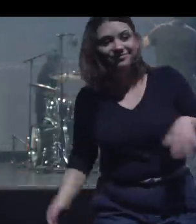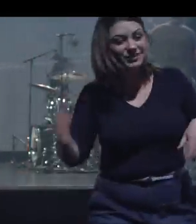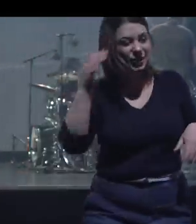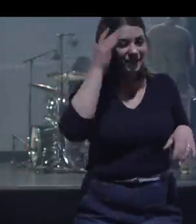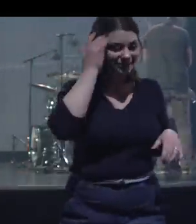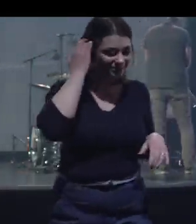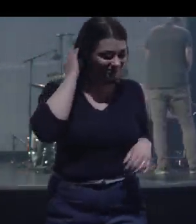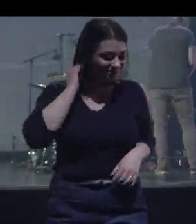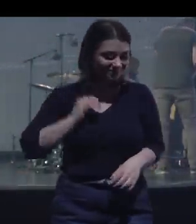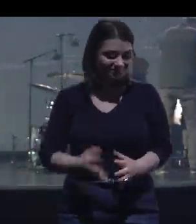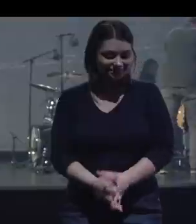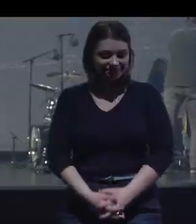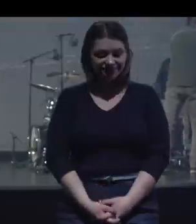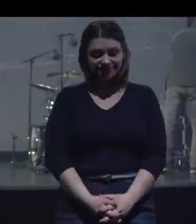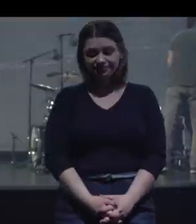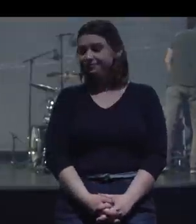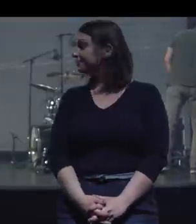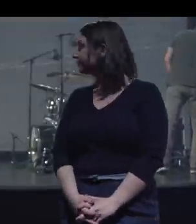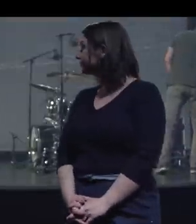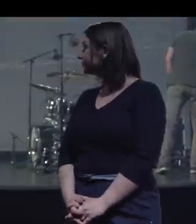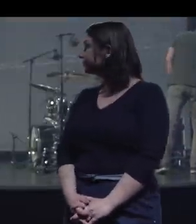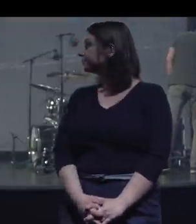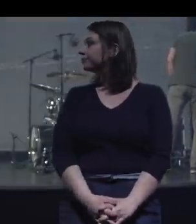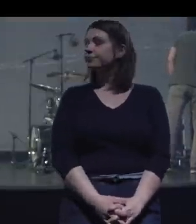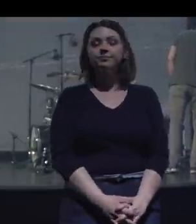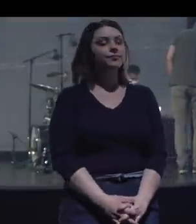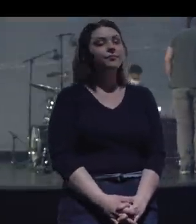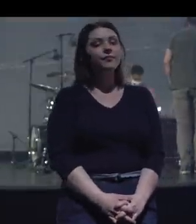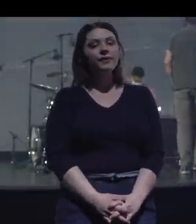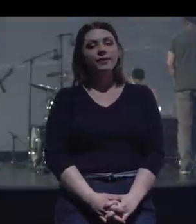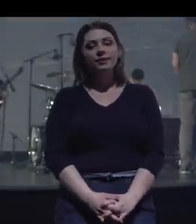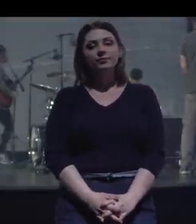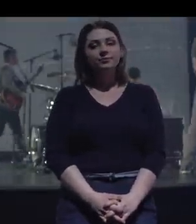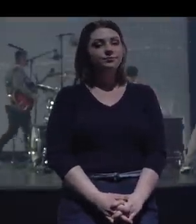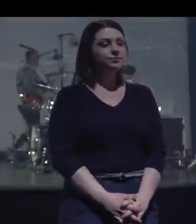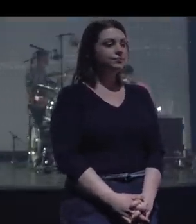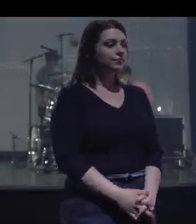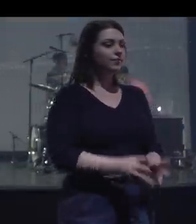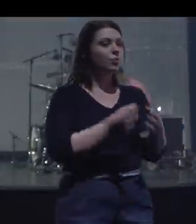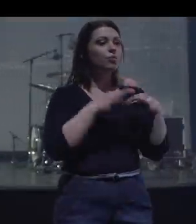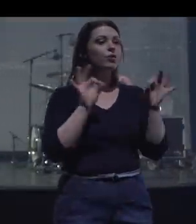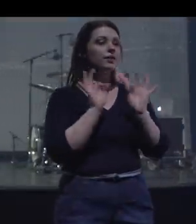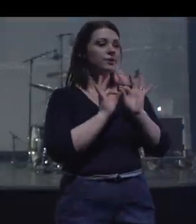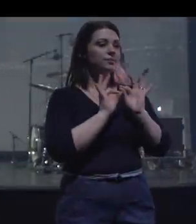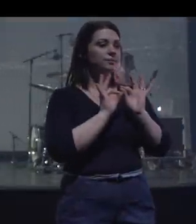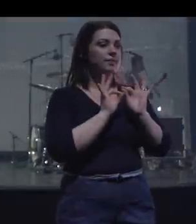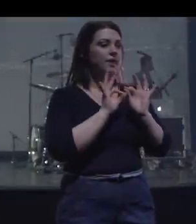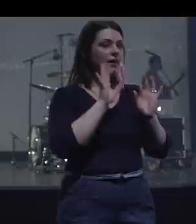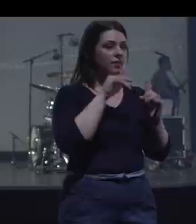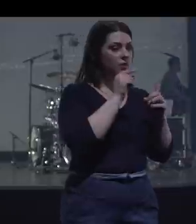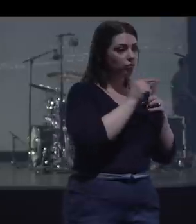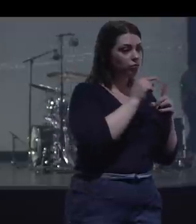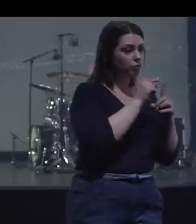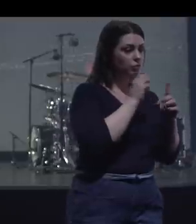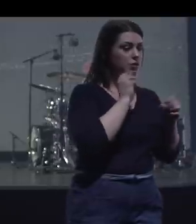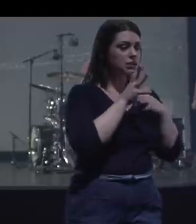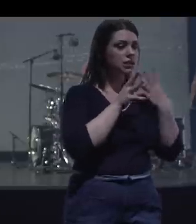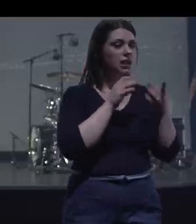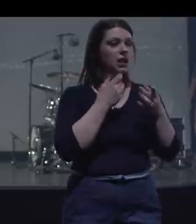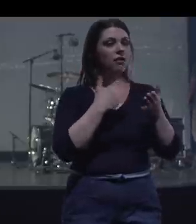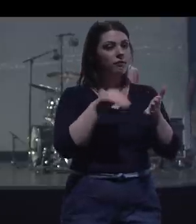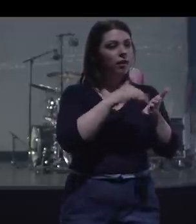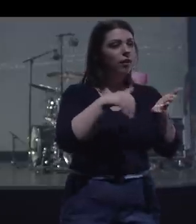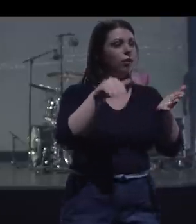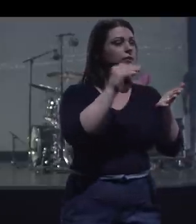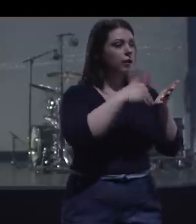Worthy. The word we just sang over and